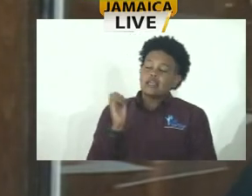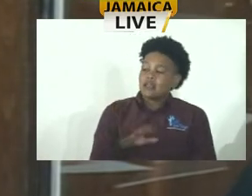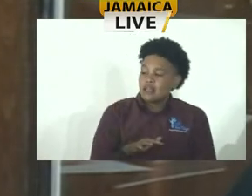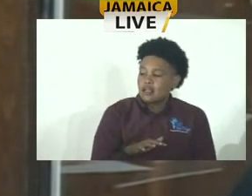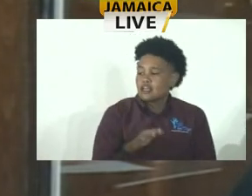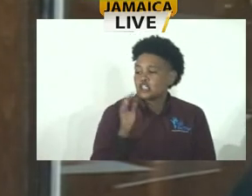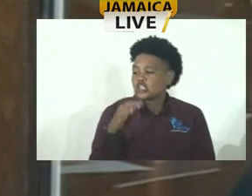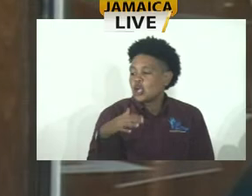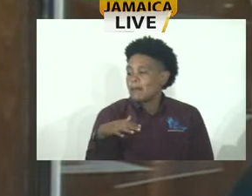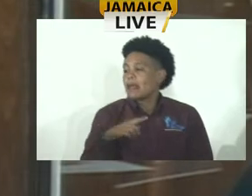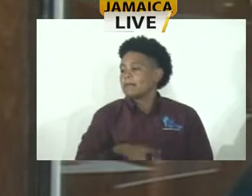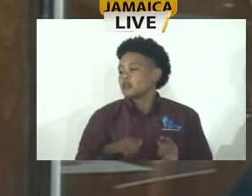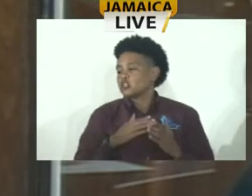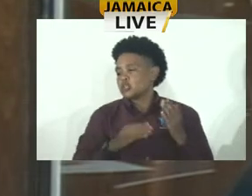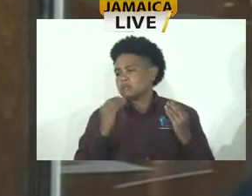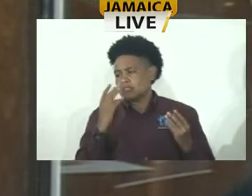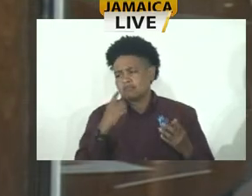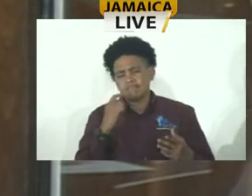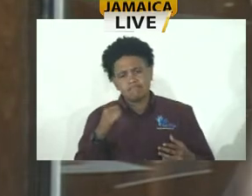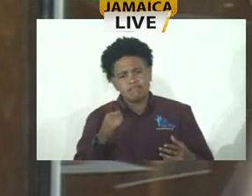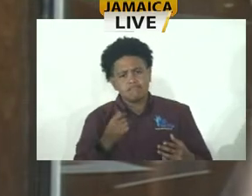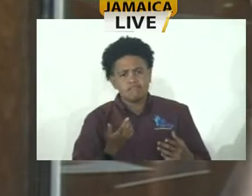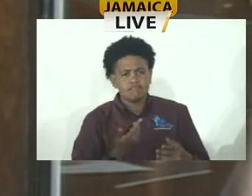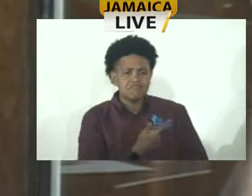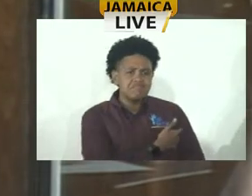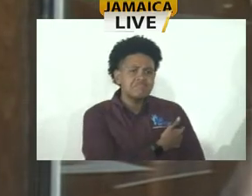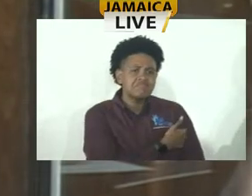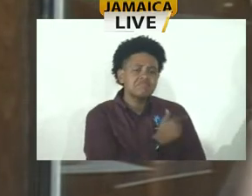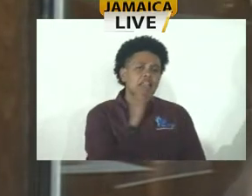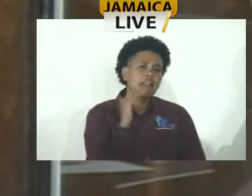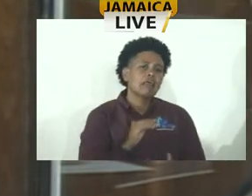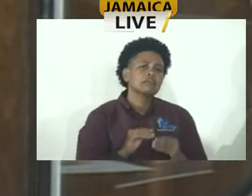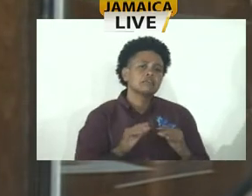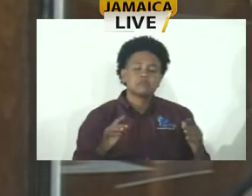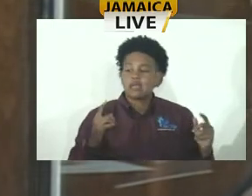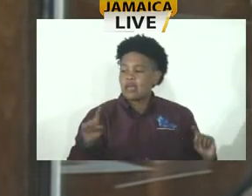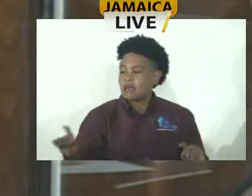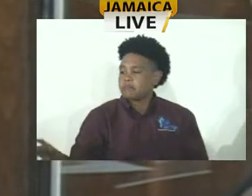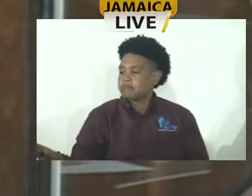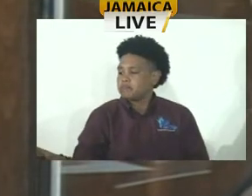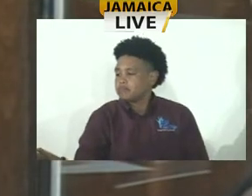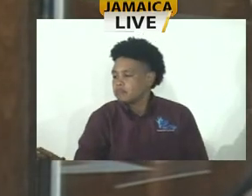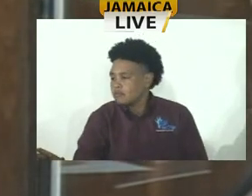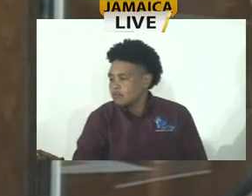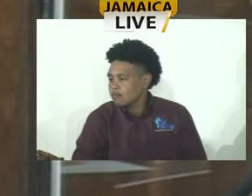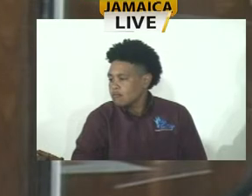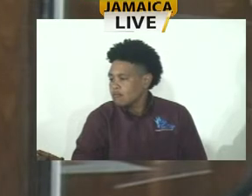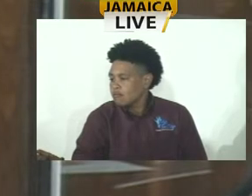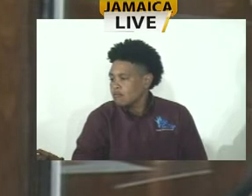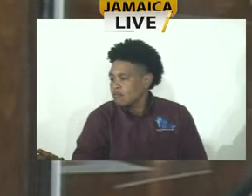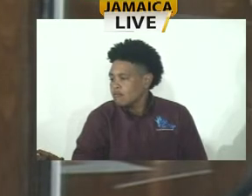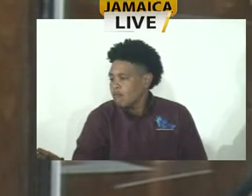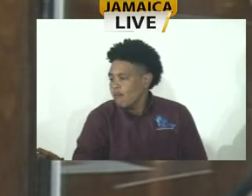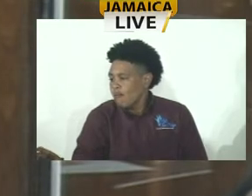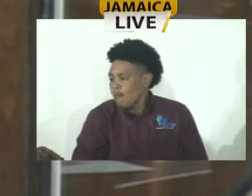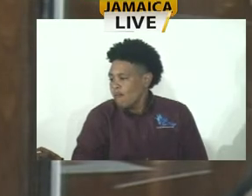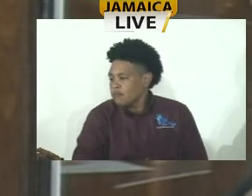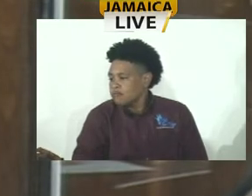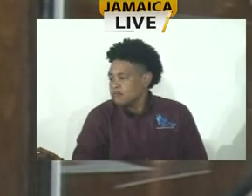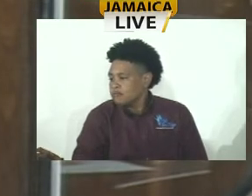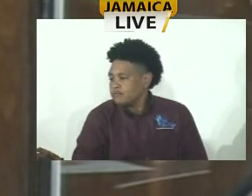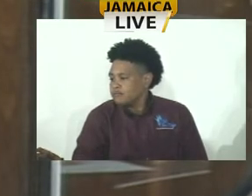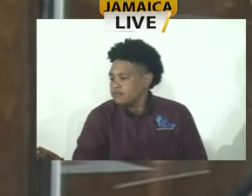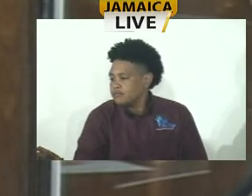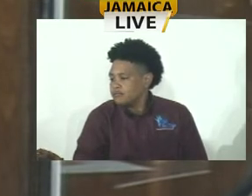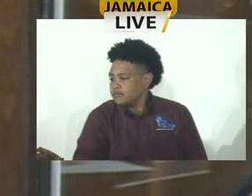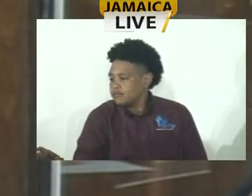determined to be scientifically proved but it is um it is hard for somebody who is visiting the country for